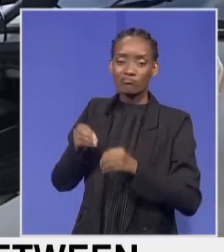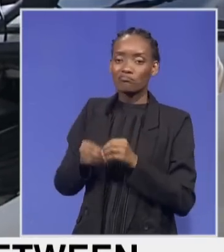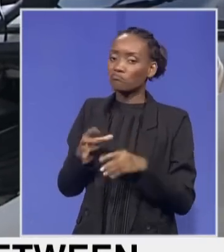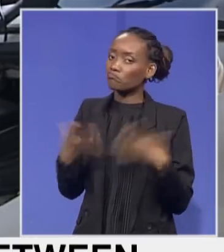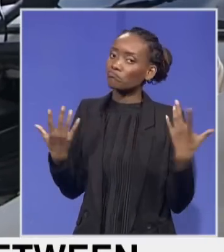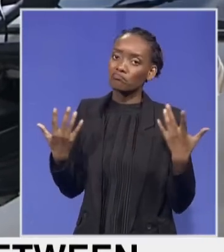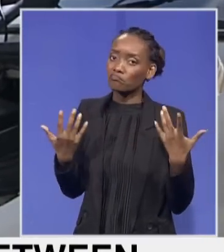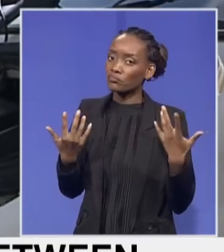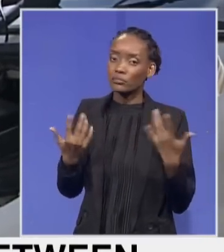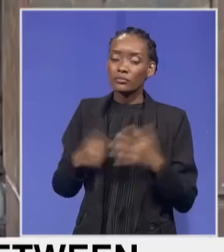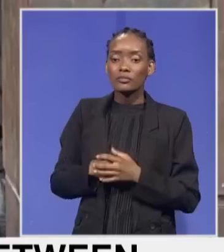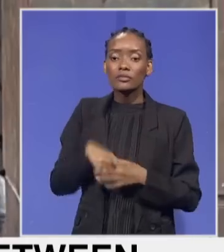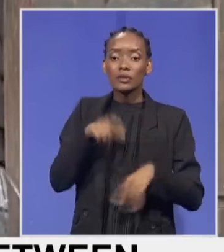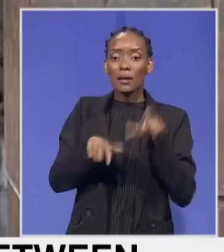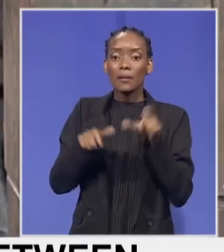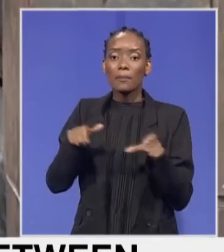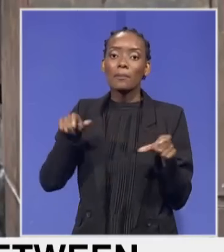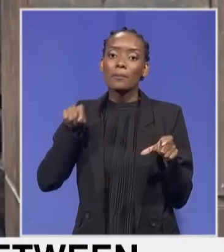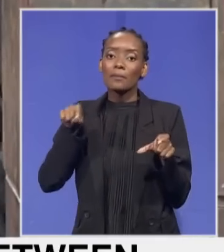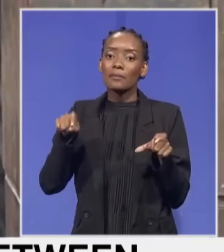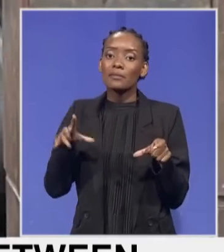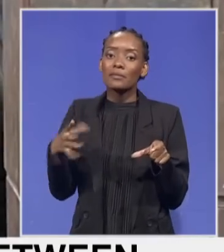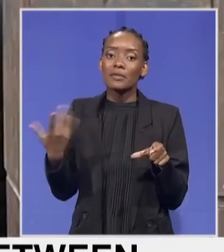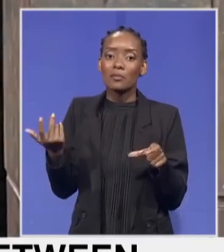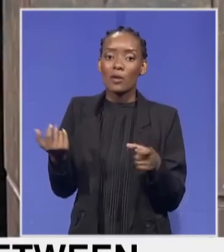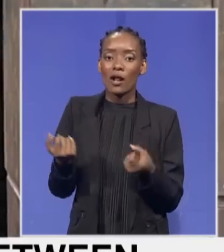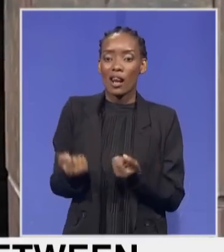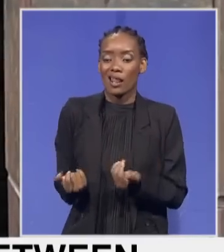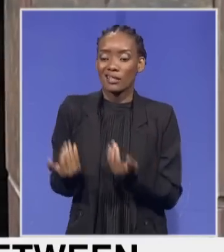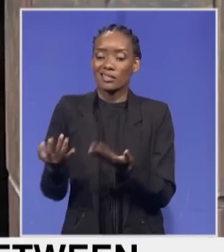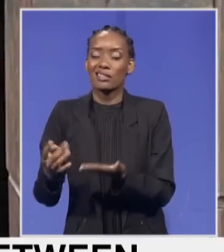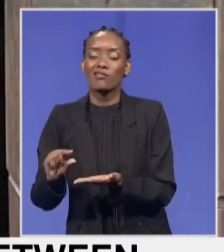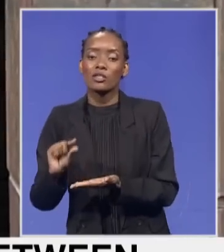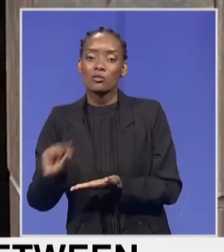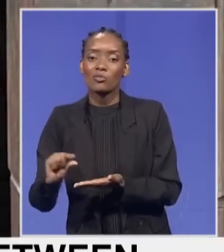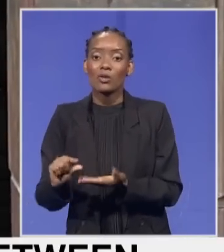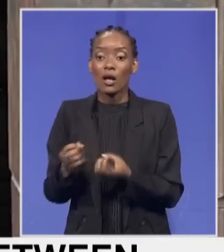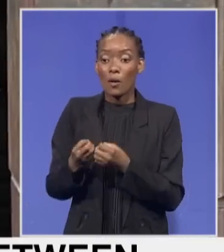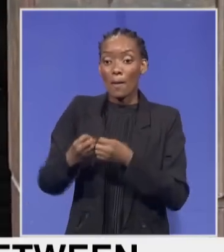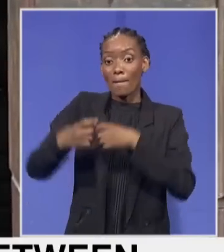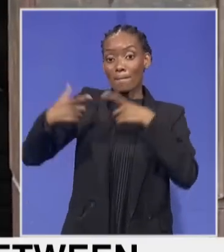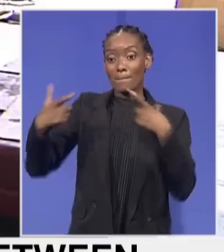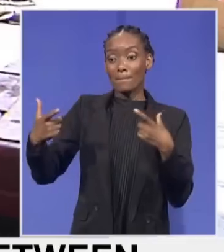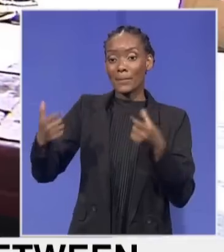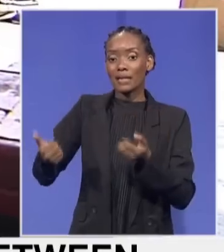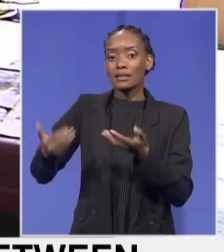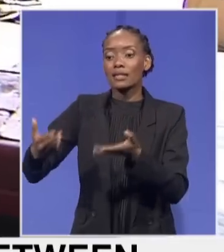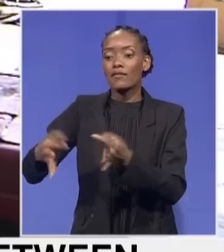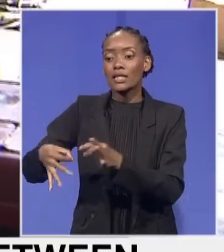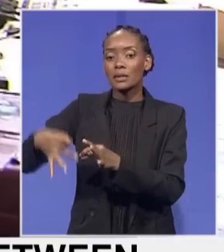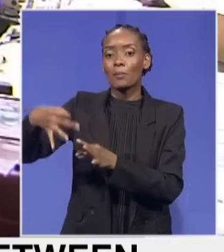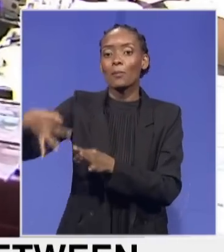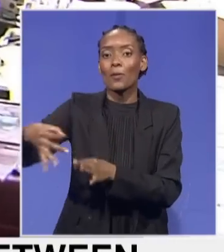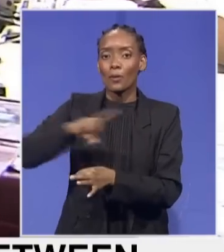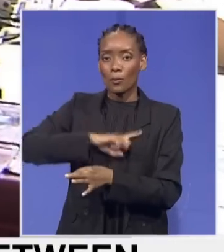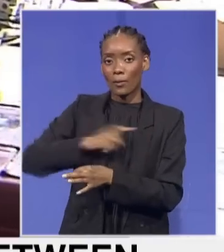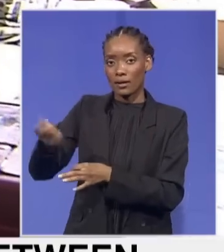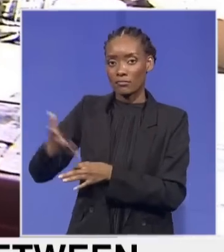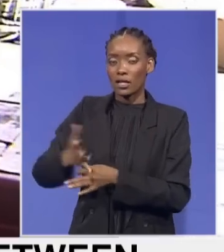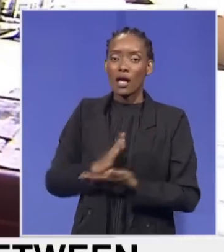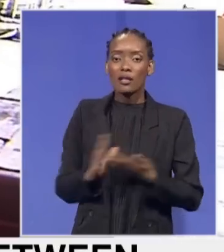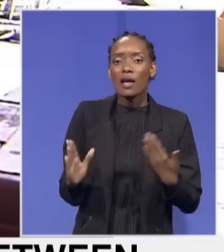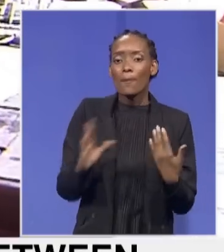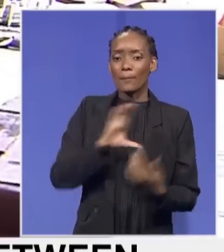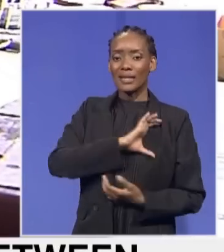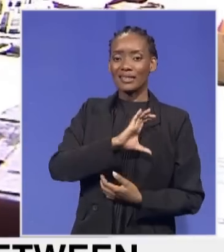Khan says people are settling for minor services and postpone major services because of costs. He says some clients are asking